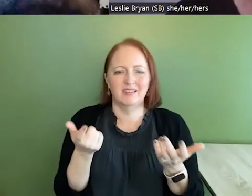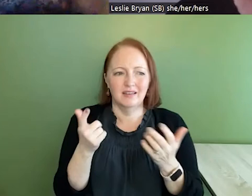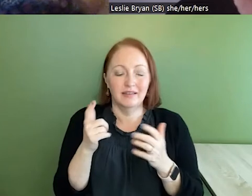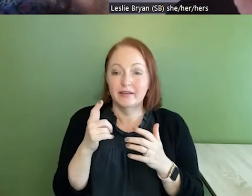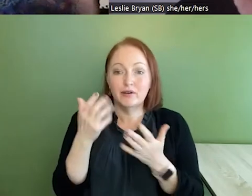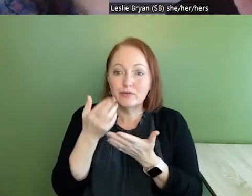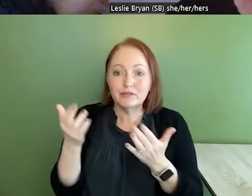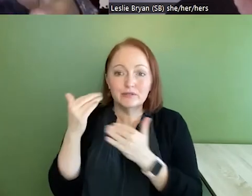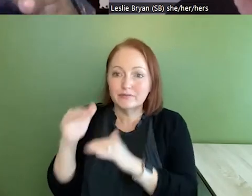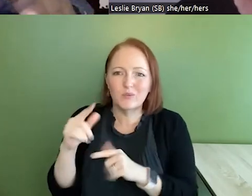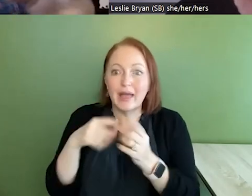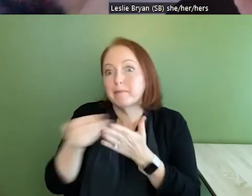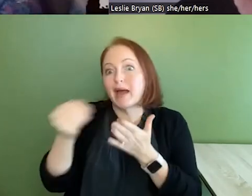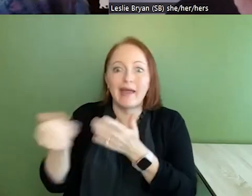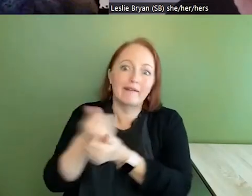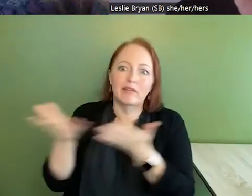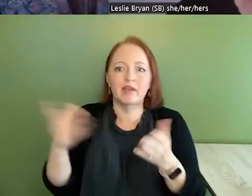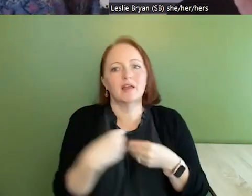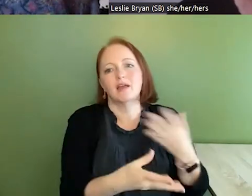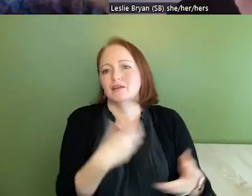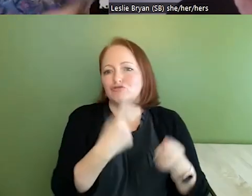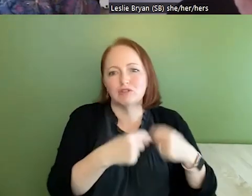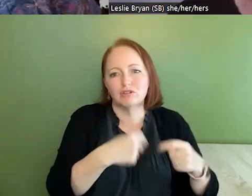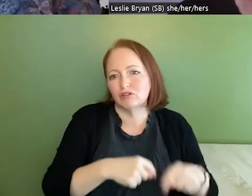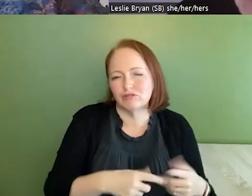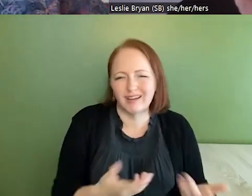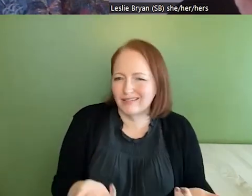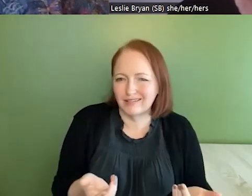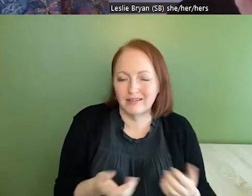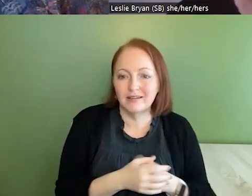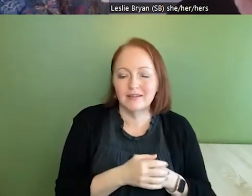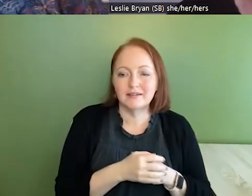amount of resources. We can't buy up everything so that they could try everything.